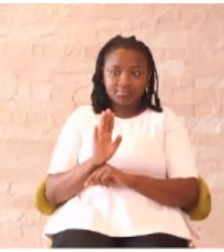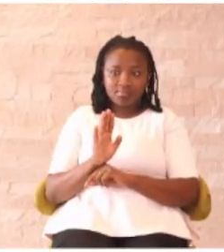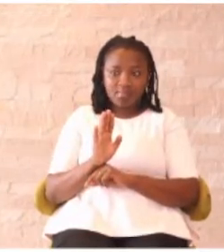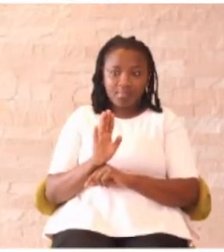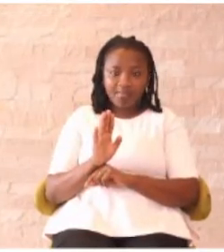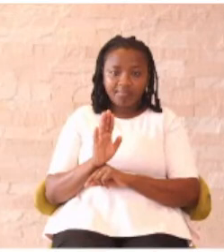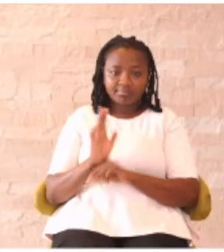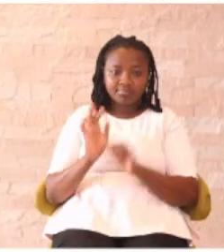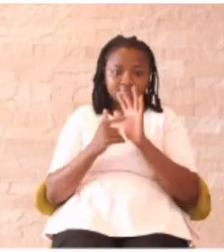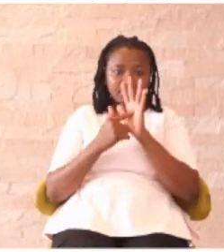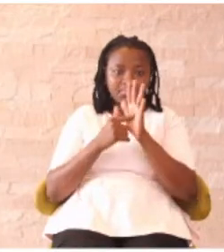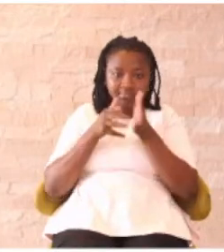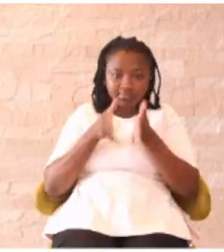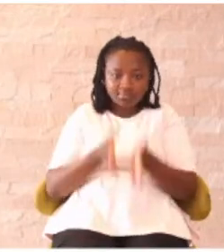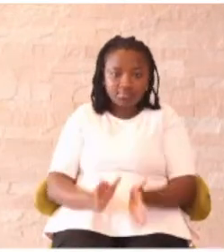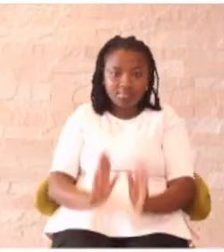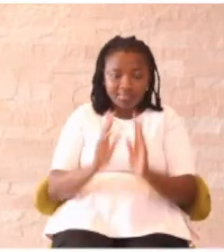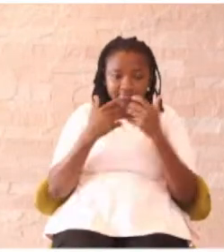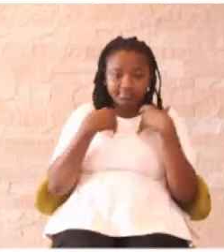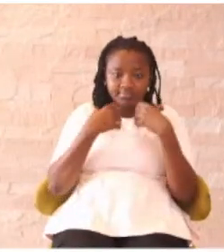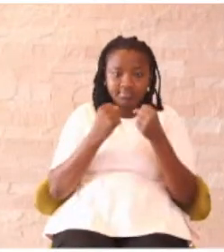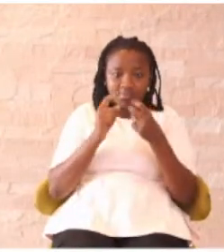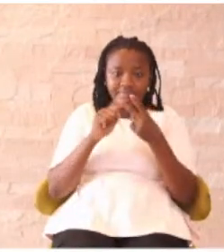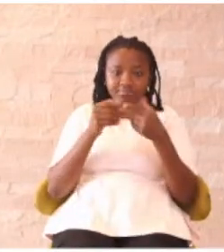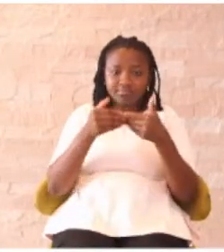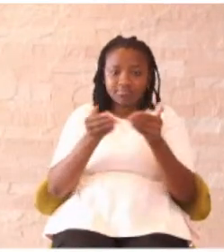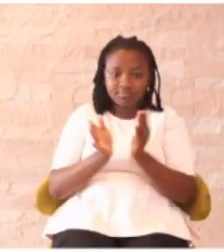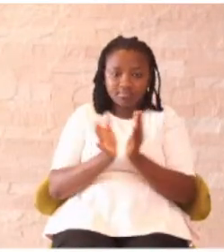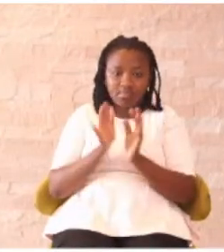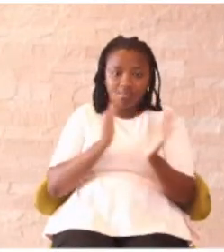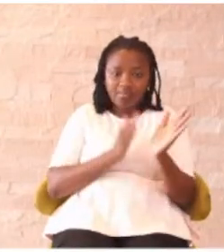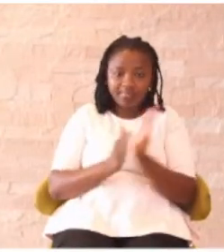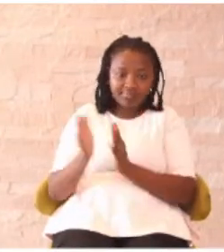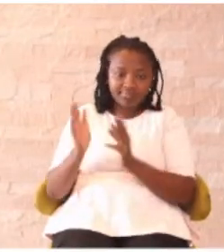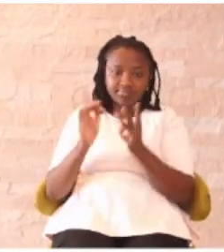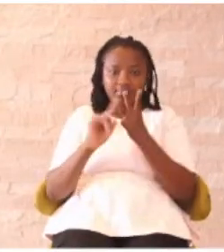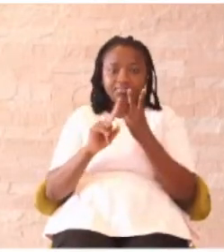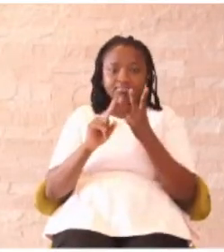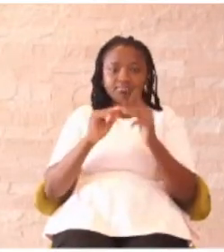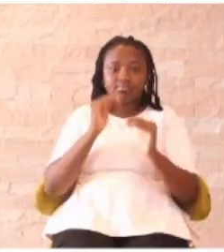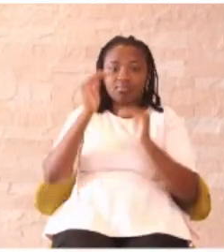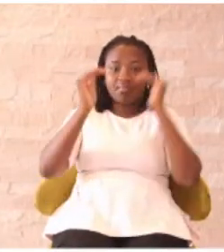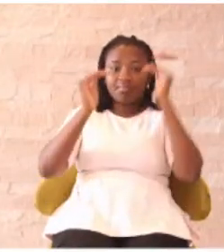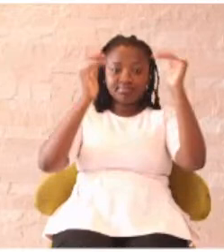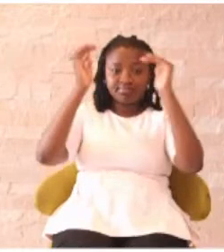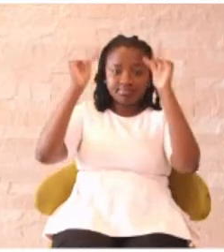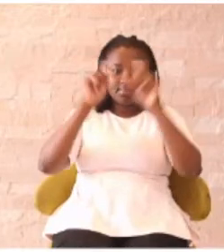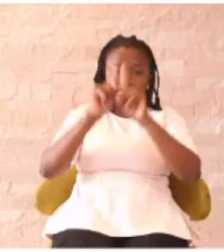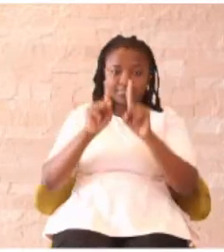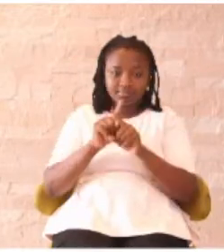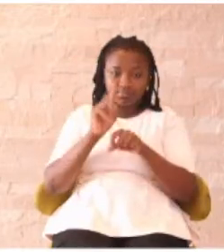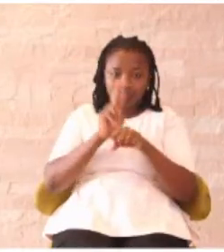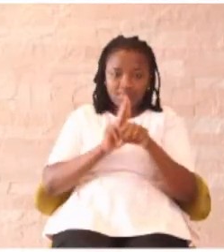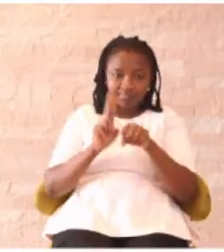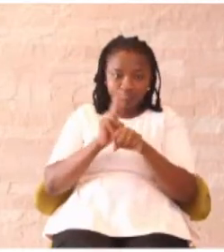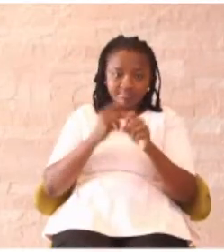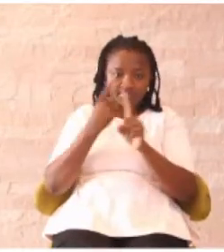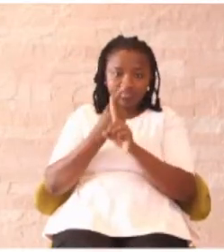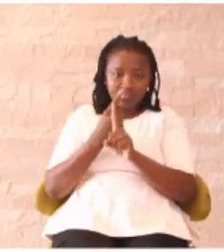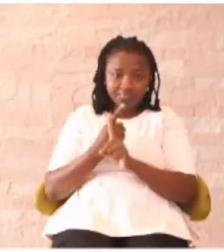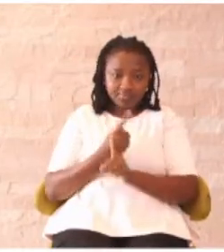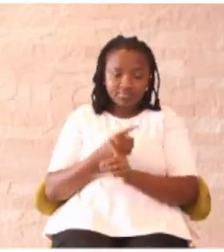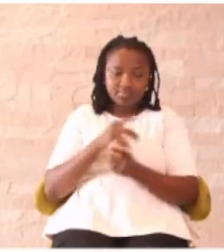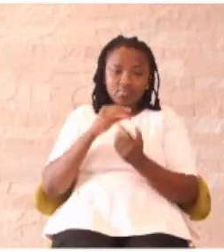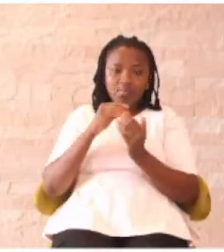reproductive health, family planning, and adolescent and youth health services